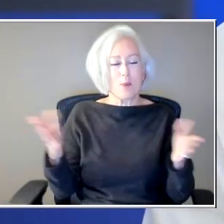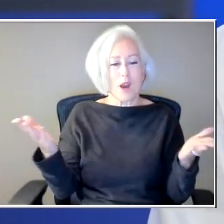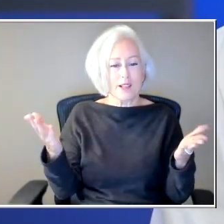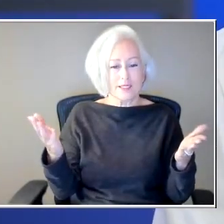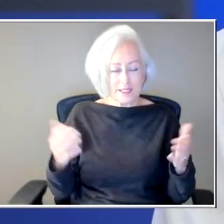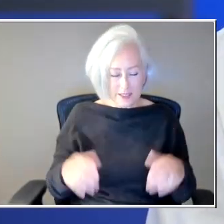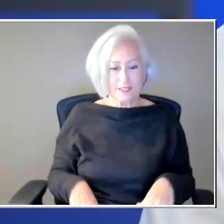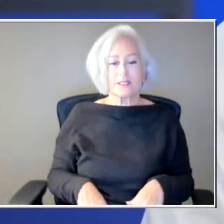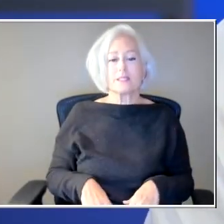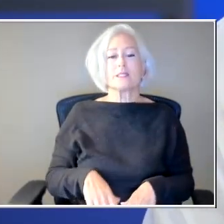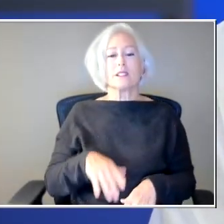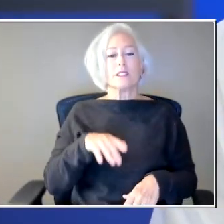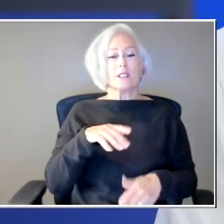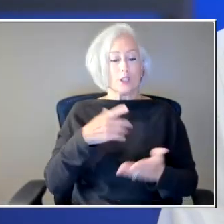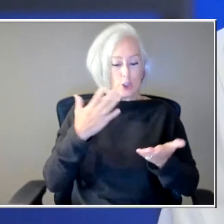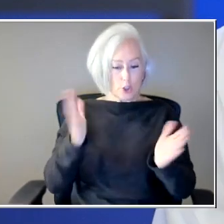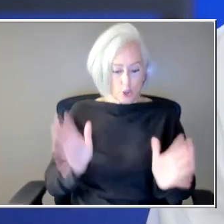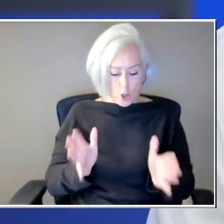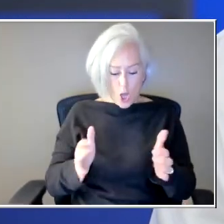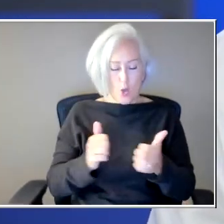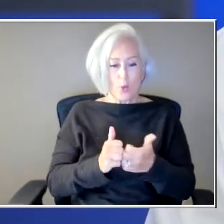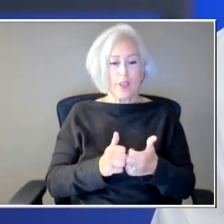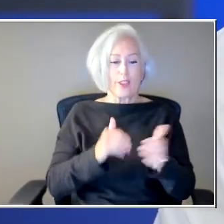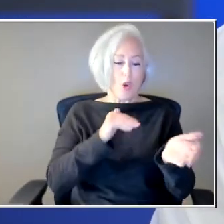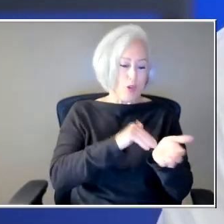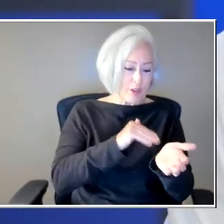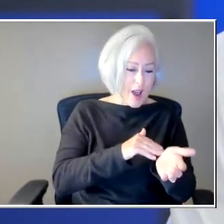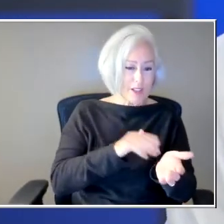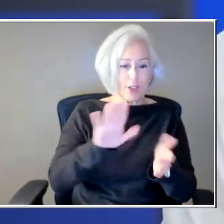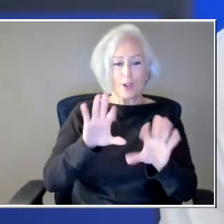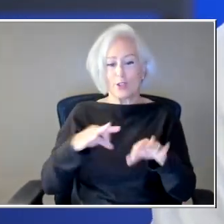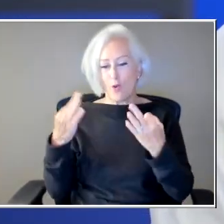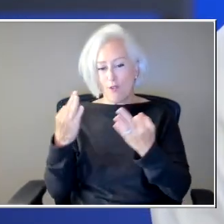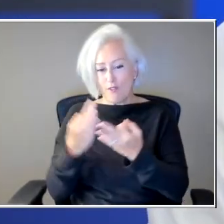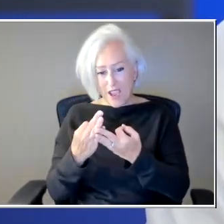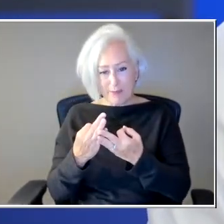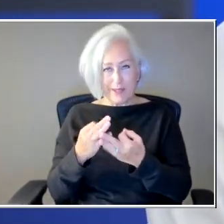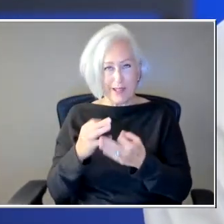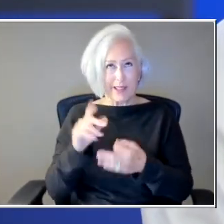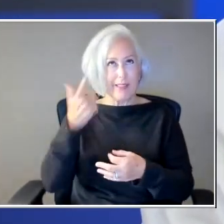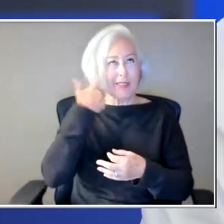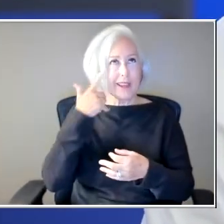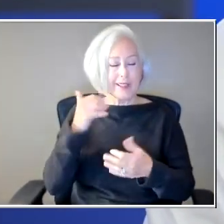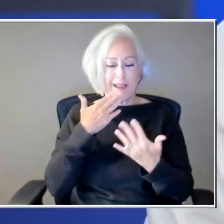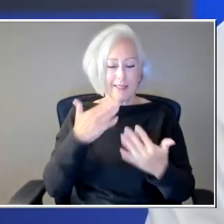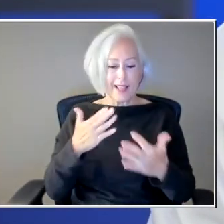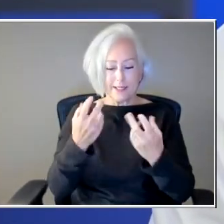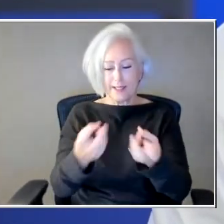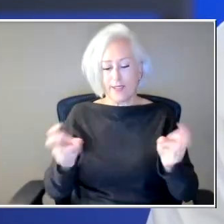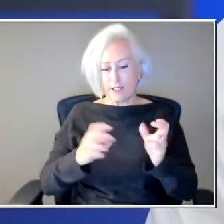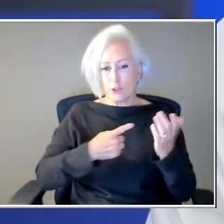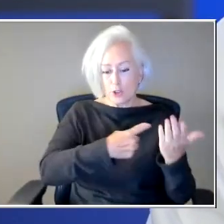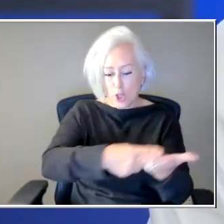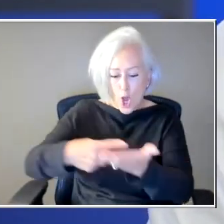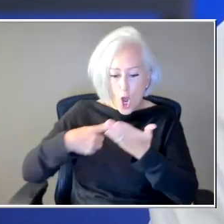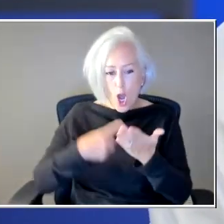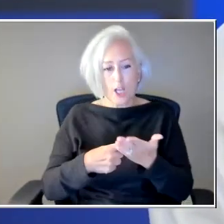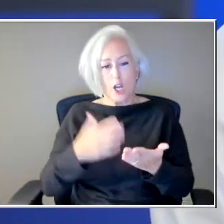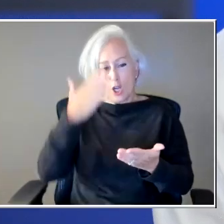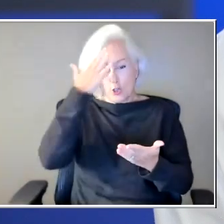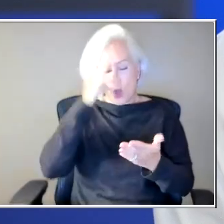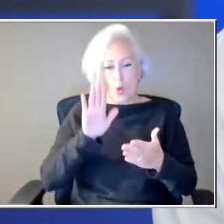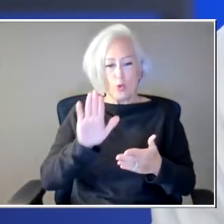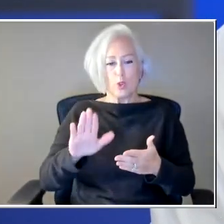your families on Thanksgiving or other givings about family history, and don't be afraid of knowing your genetics. So it's